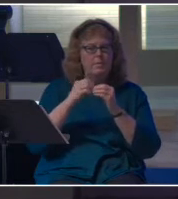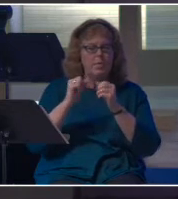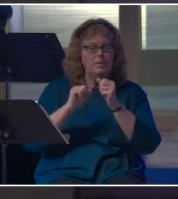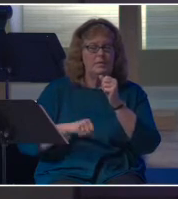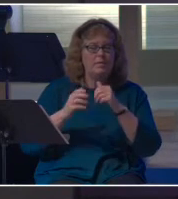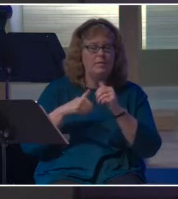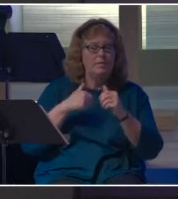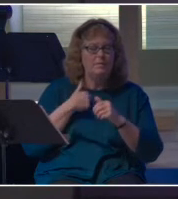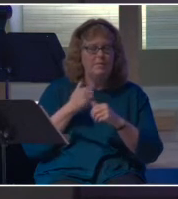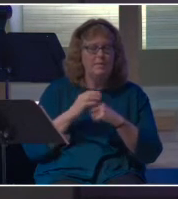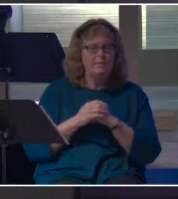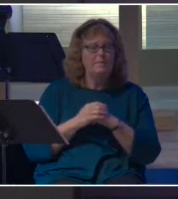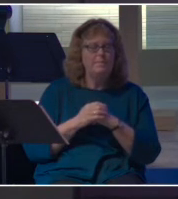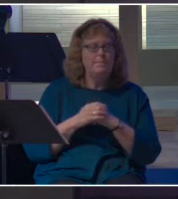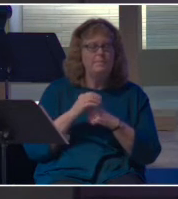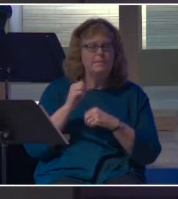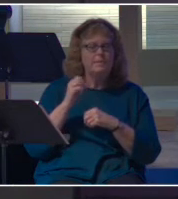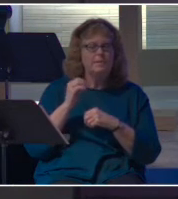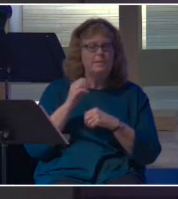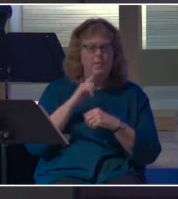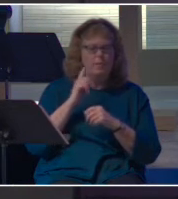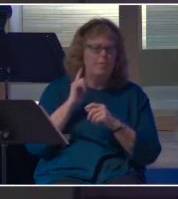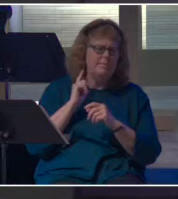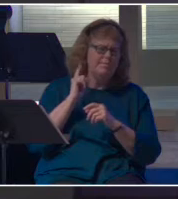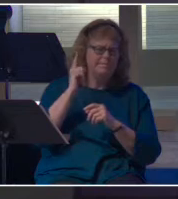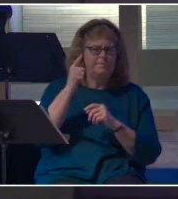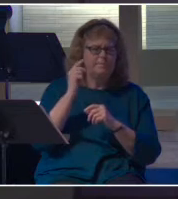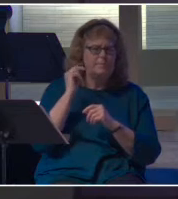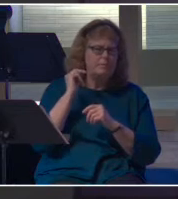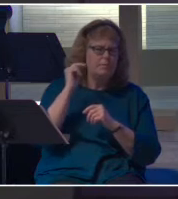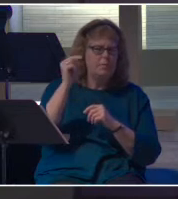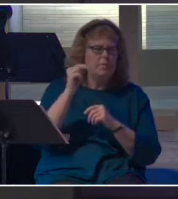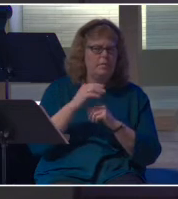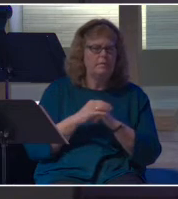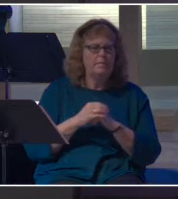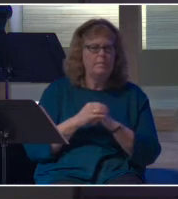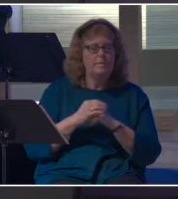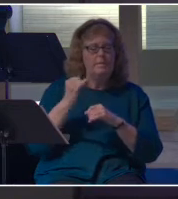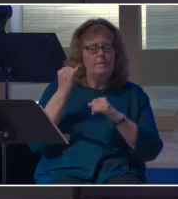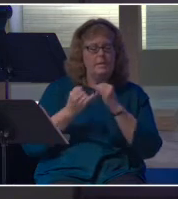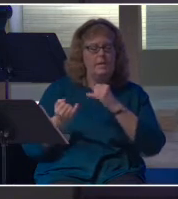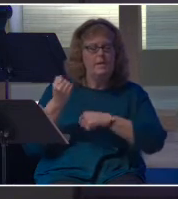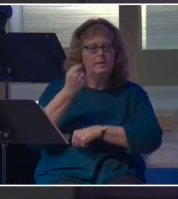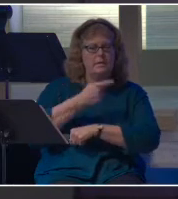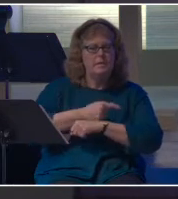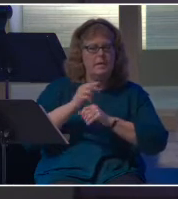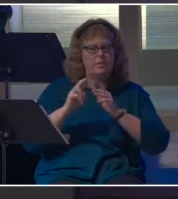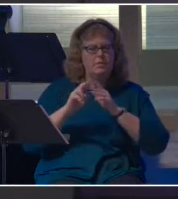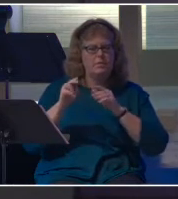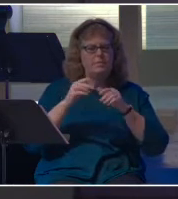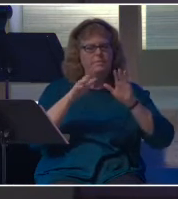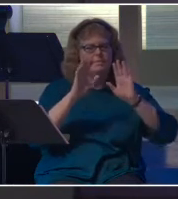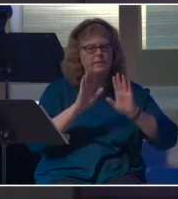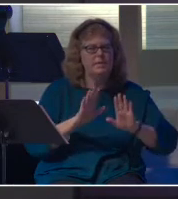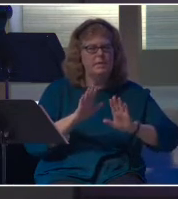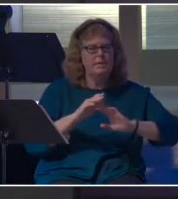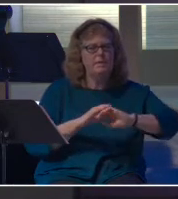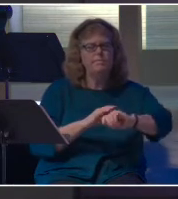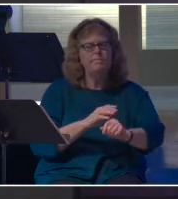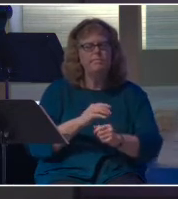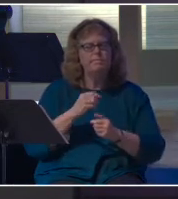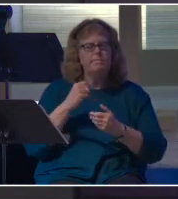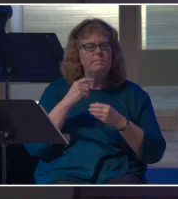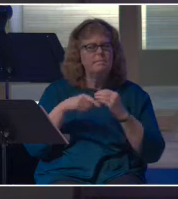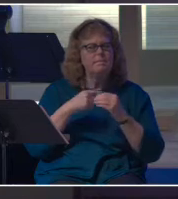was. So we're up there. Now, on the final day of the retreat, it's a Sunday. I need to drive back. It's